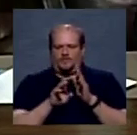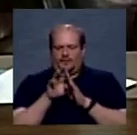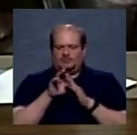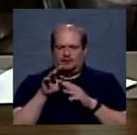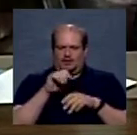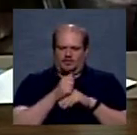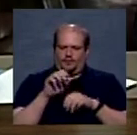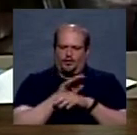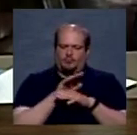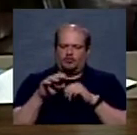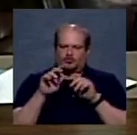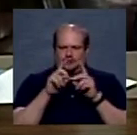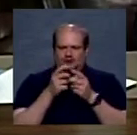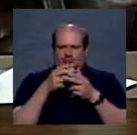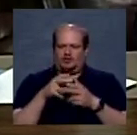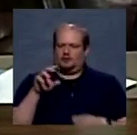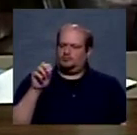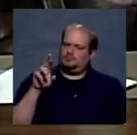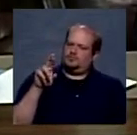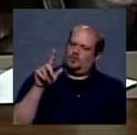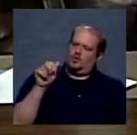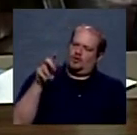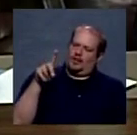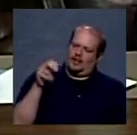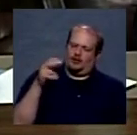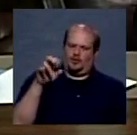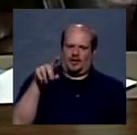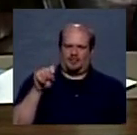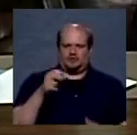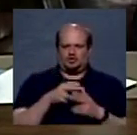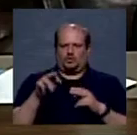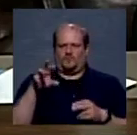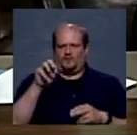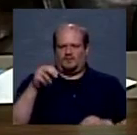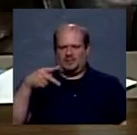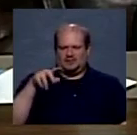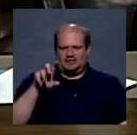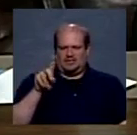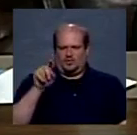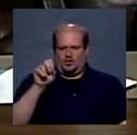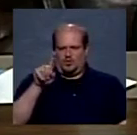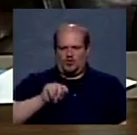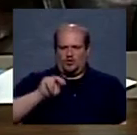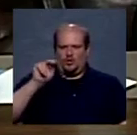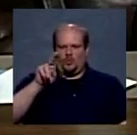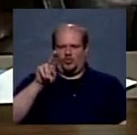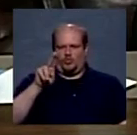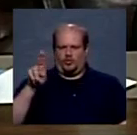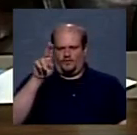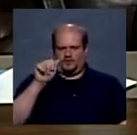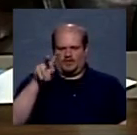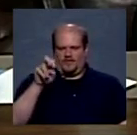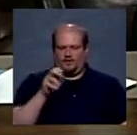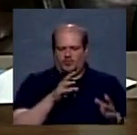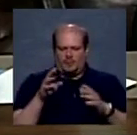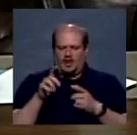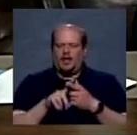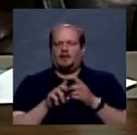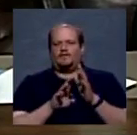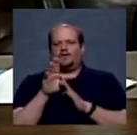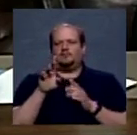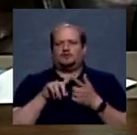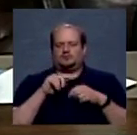planned commercial district titled Orlando Heights, short form PCD, located at 101 North University Avenue. An ordinance to approve a planned zoning